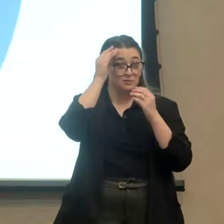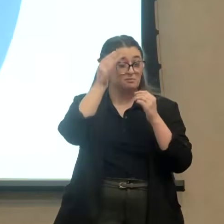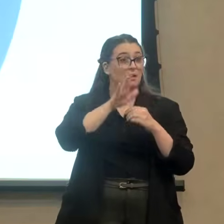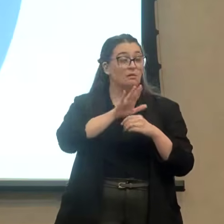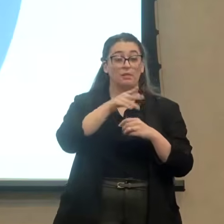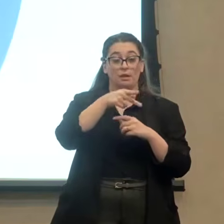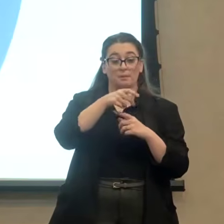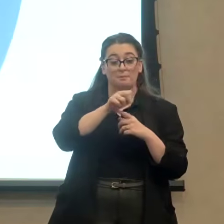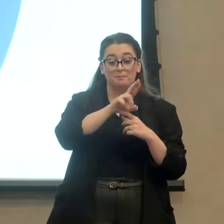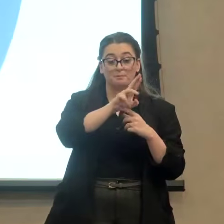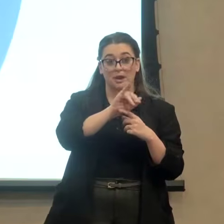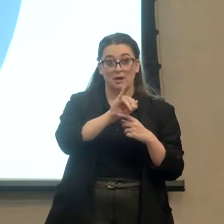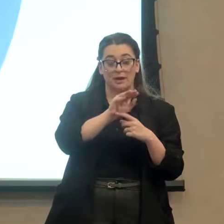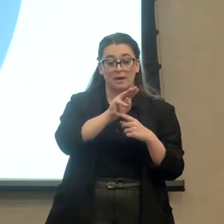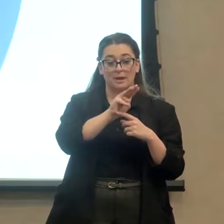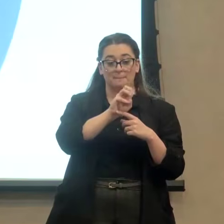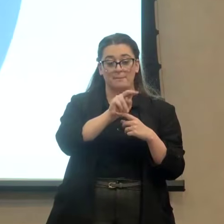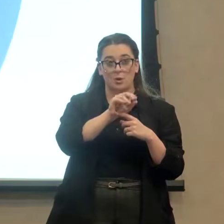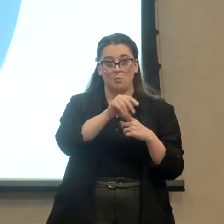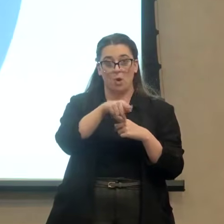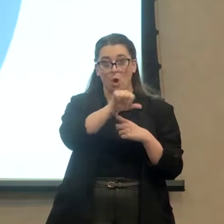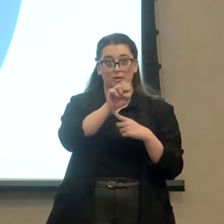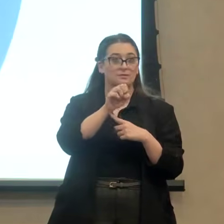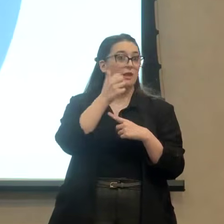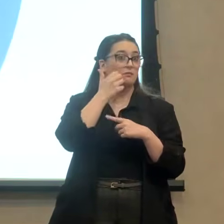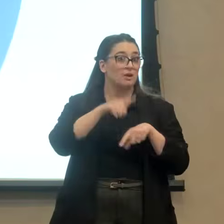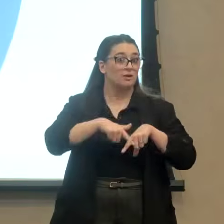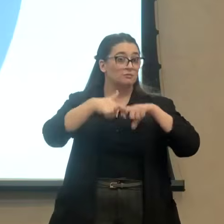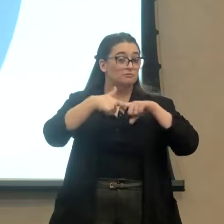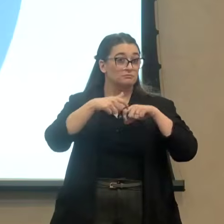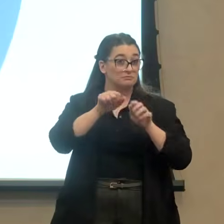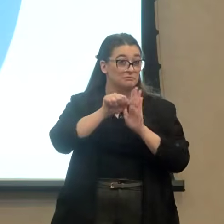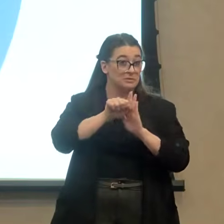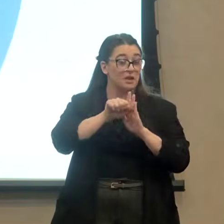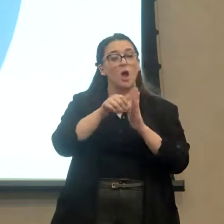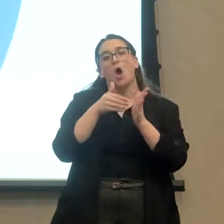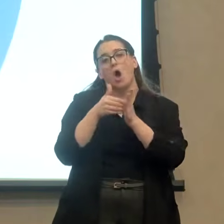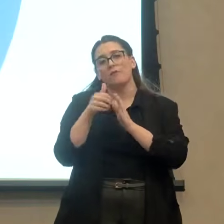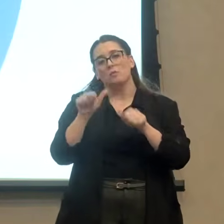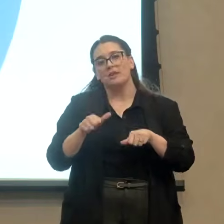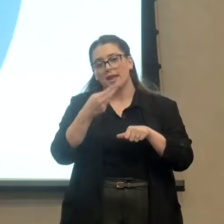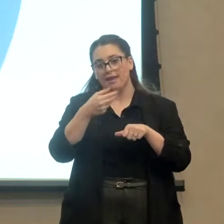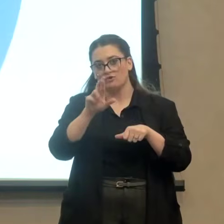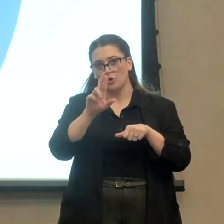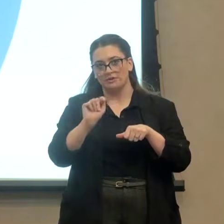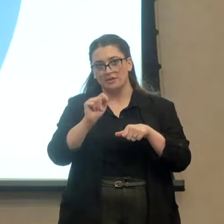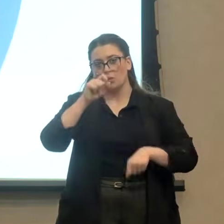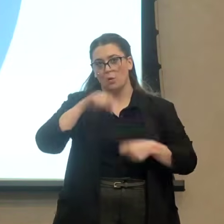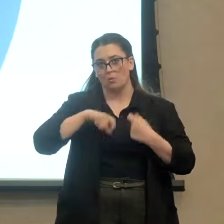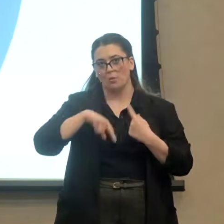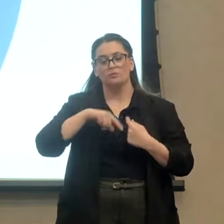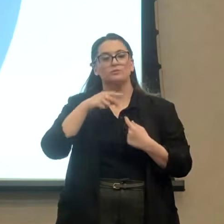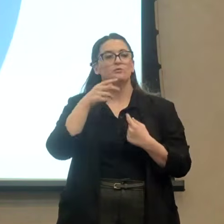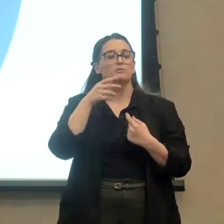symptoms? Patients with perimenopausal symptoms can generally take hormones. The amount of